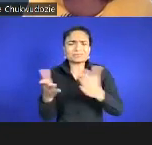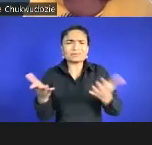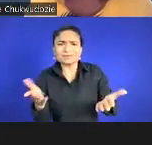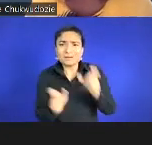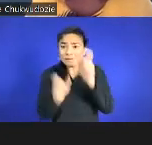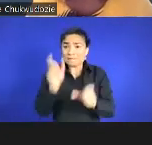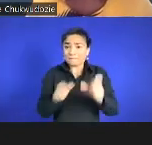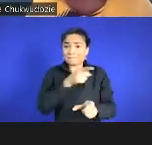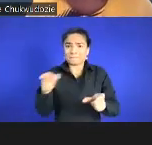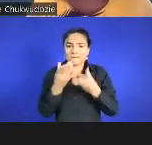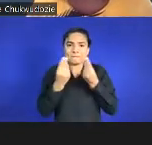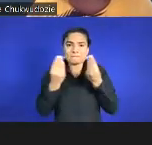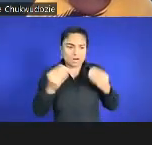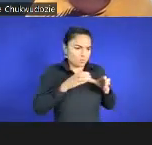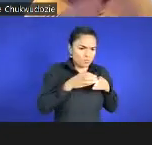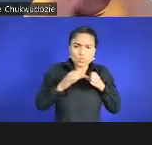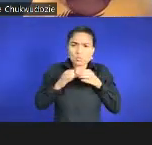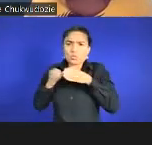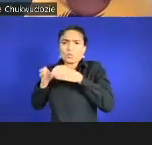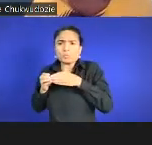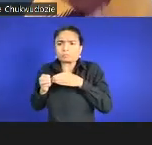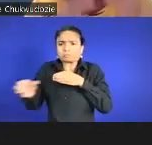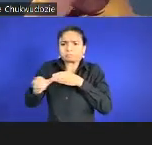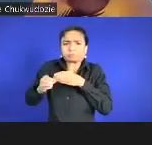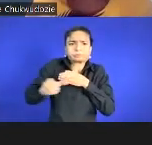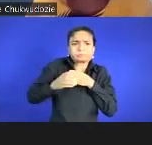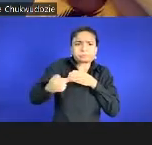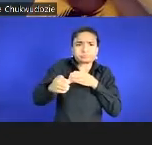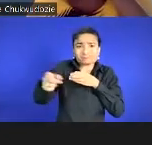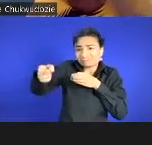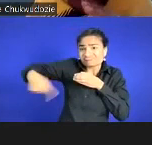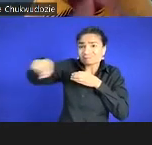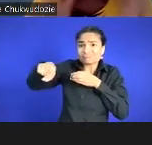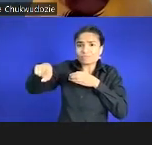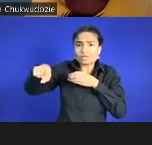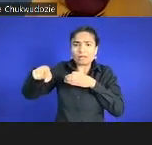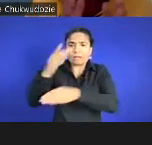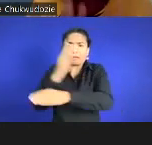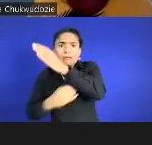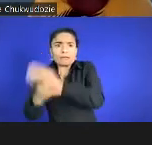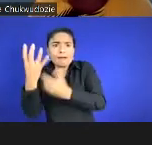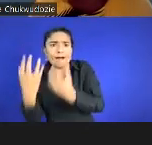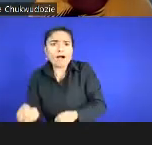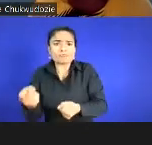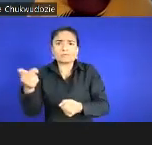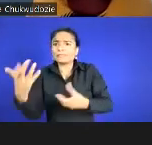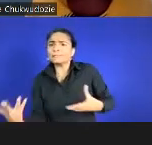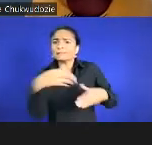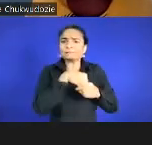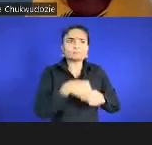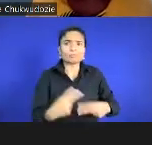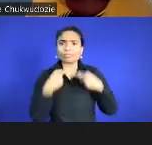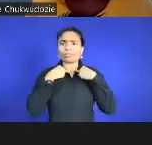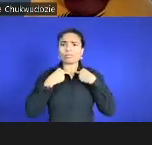is happening in that community. And of course, it has to be something that cuts across different categories of the